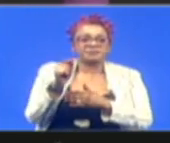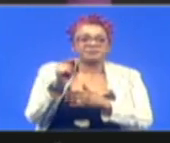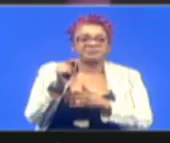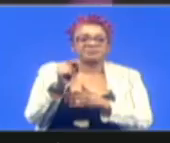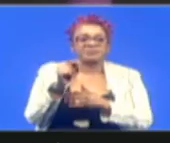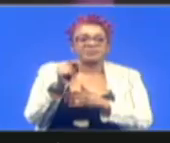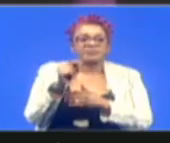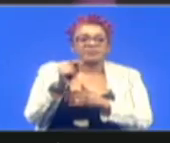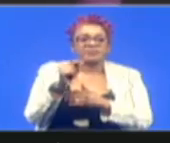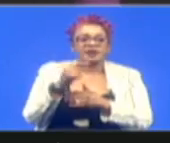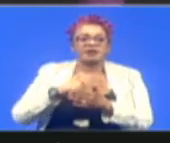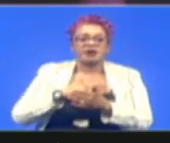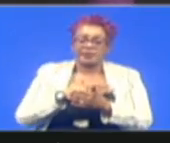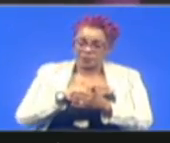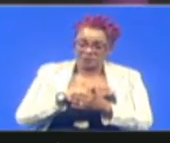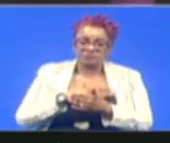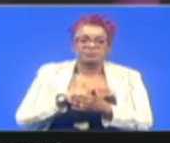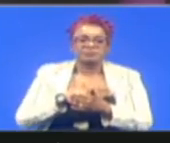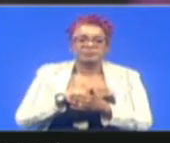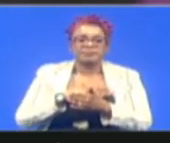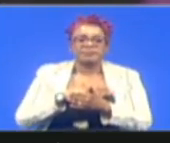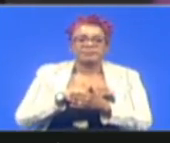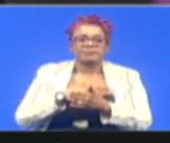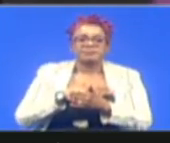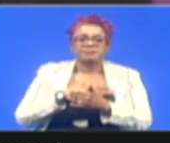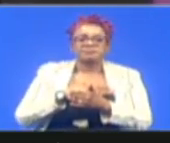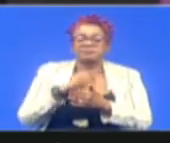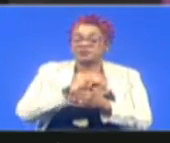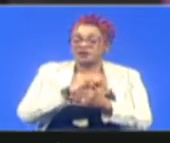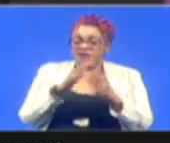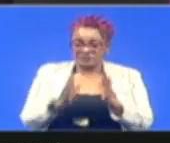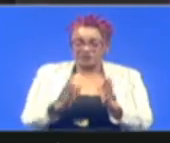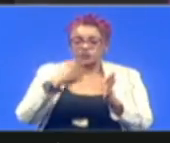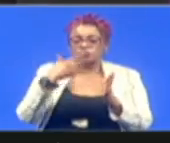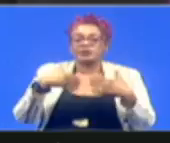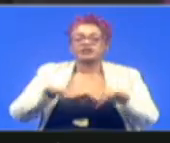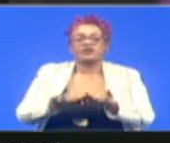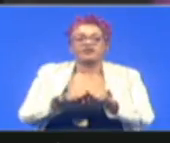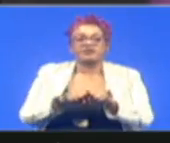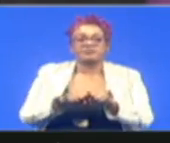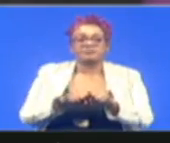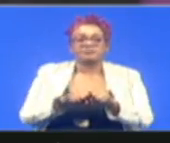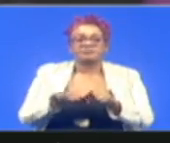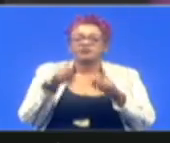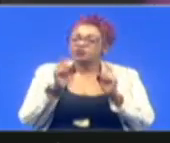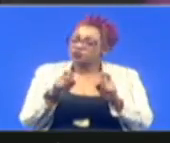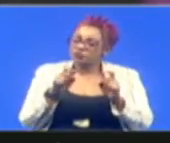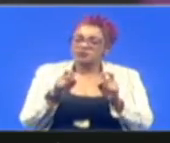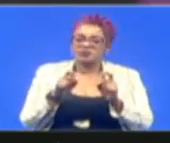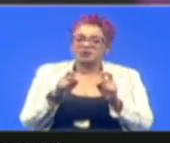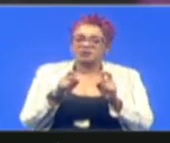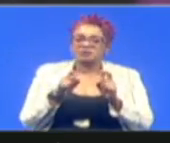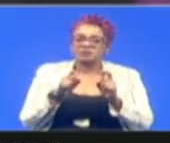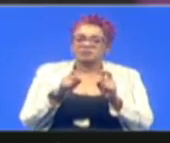in her honor, that the governor who's taking over sees it in her